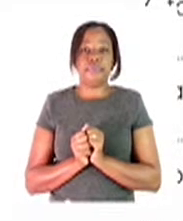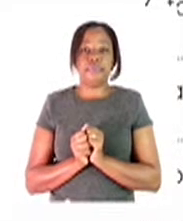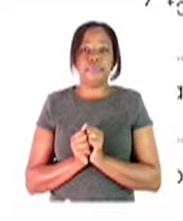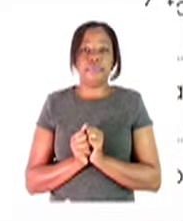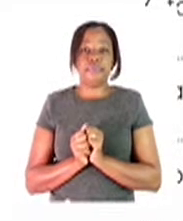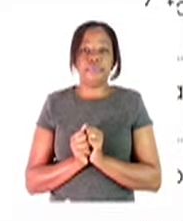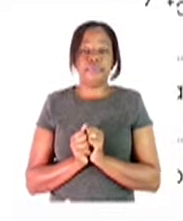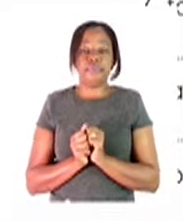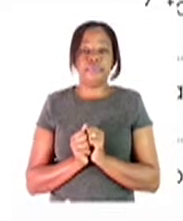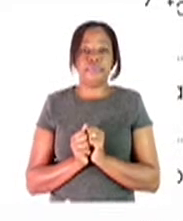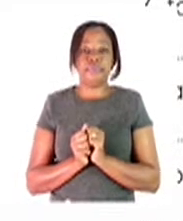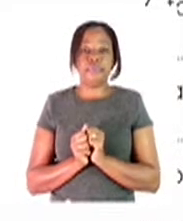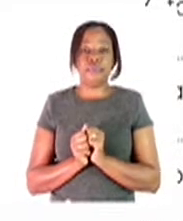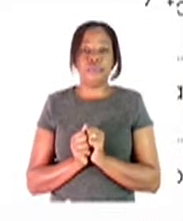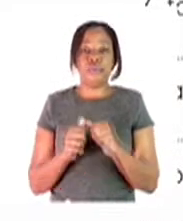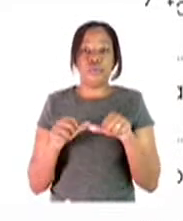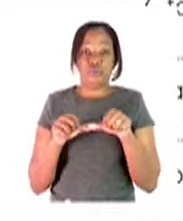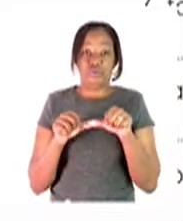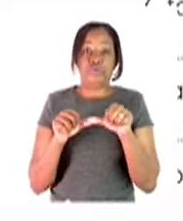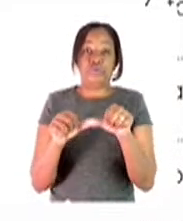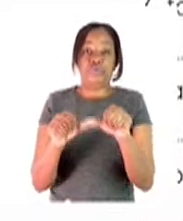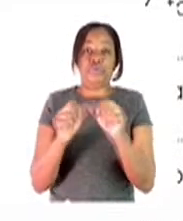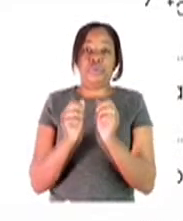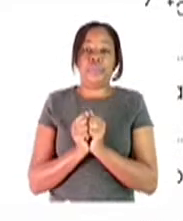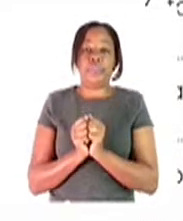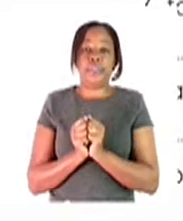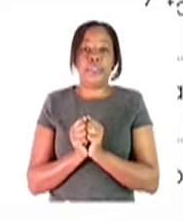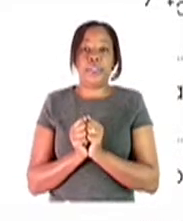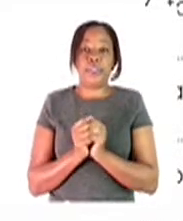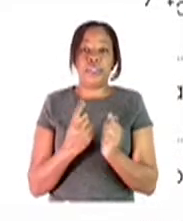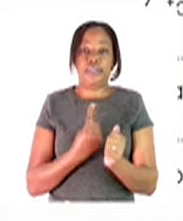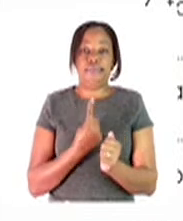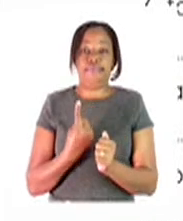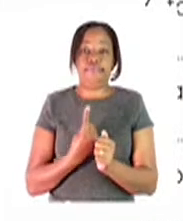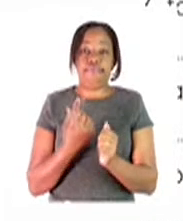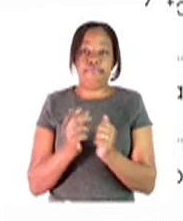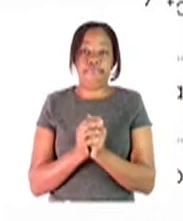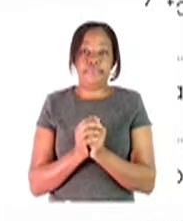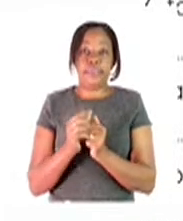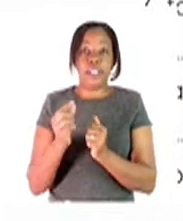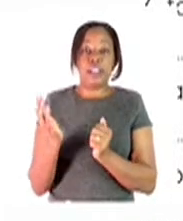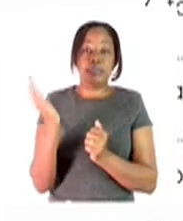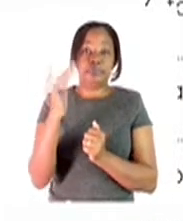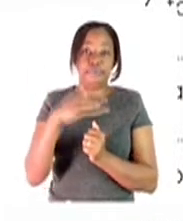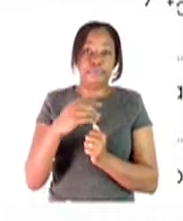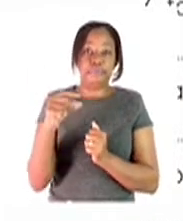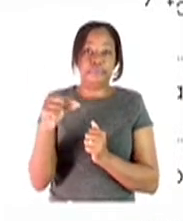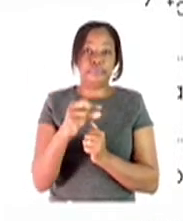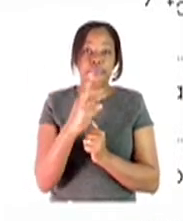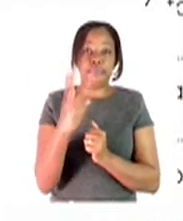Now let me get the grade 2s back again. Grade 2s, come with me over to page